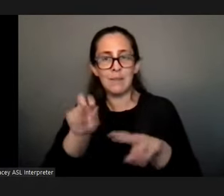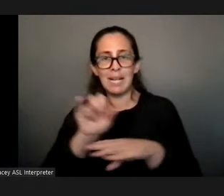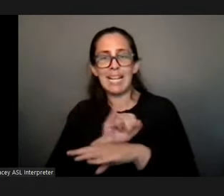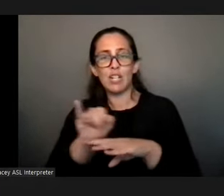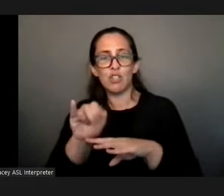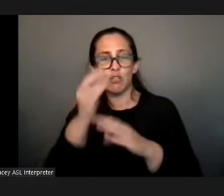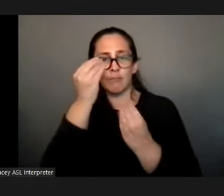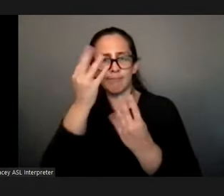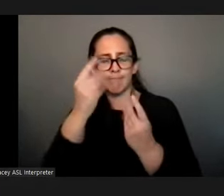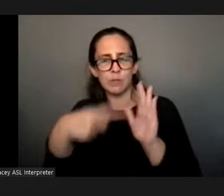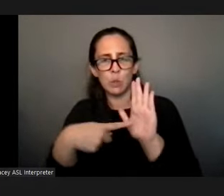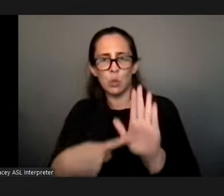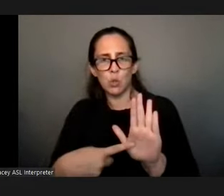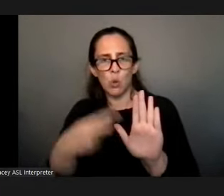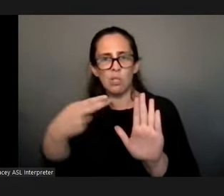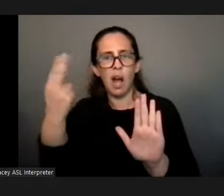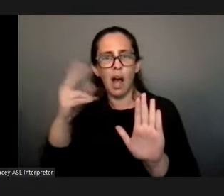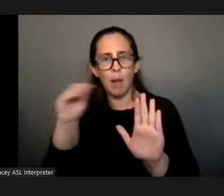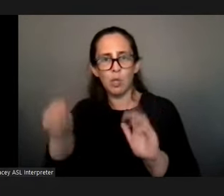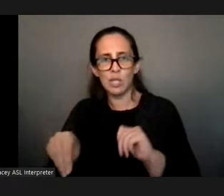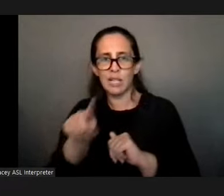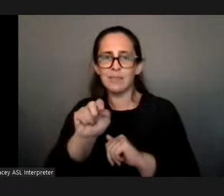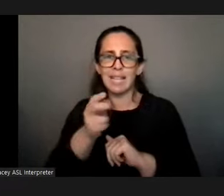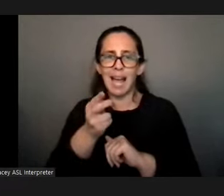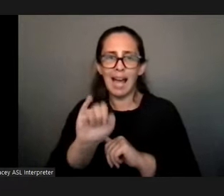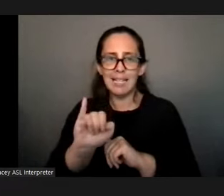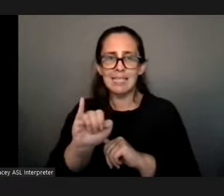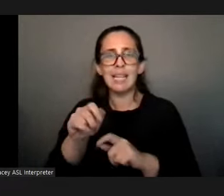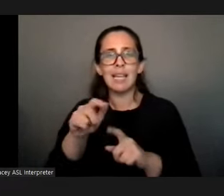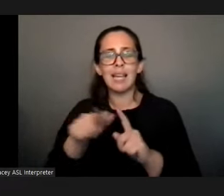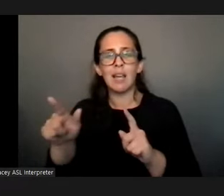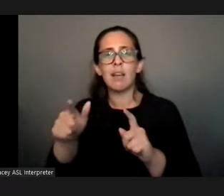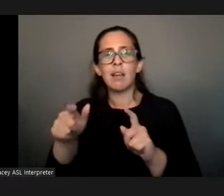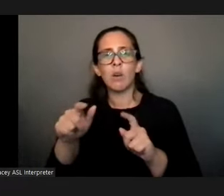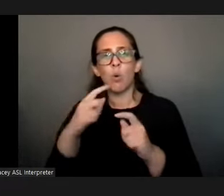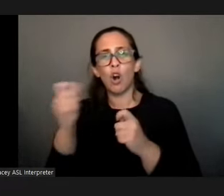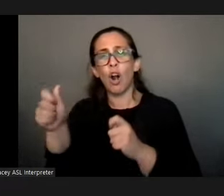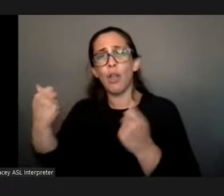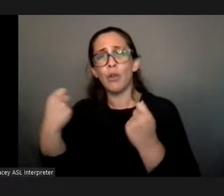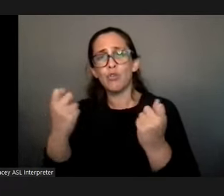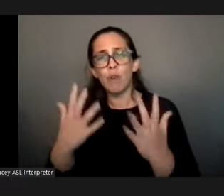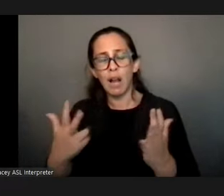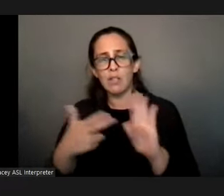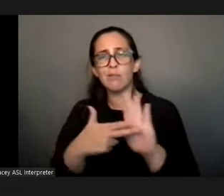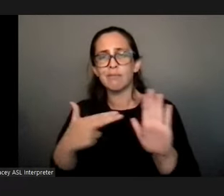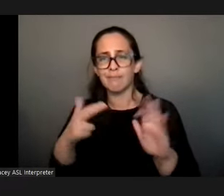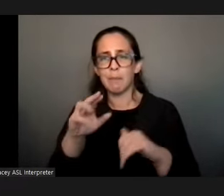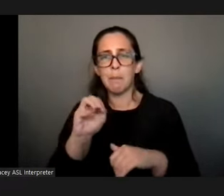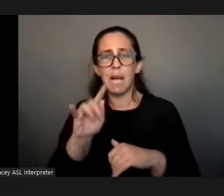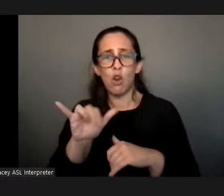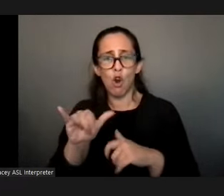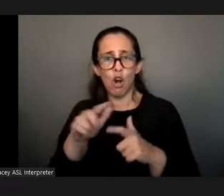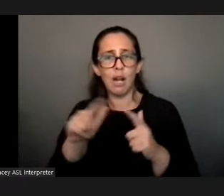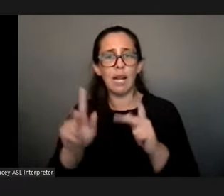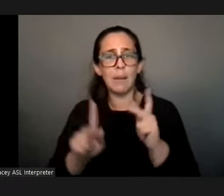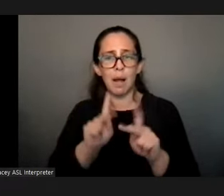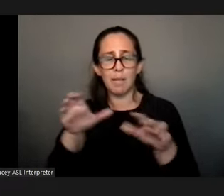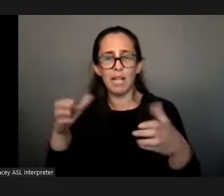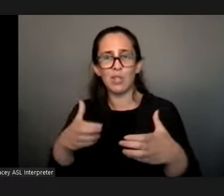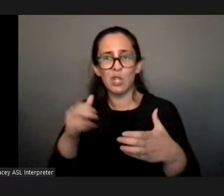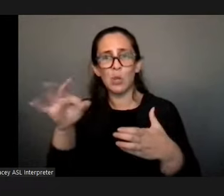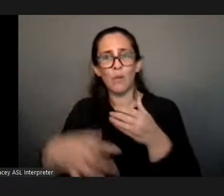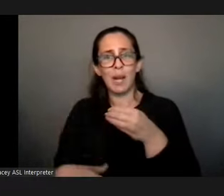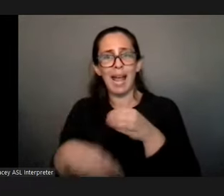high percentage of taxi or for hire vehicle drivers identify as belonging to a minority population. Once there is a new toll for entering the Manhattan Central